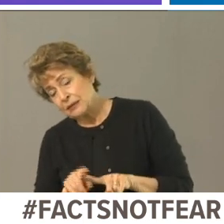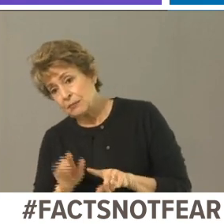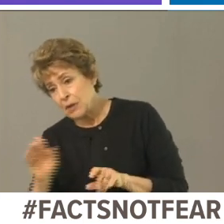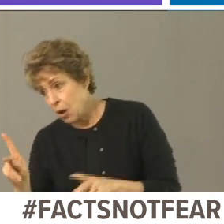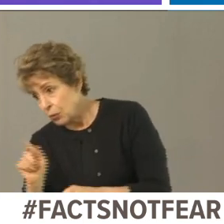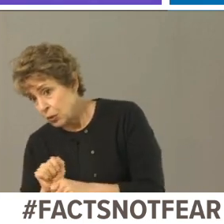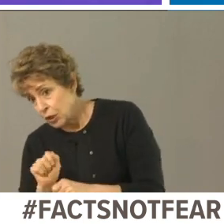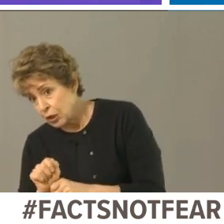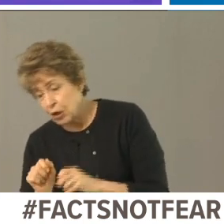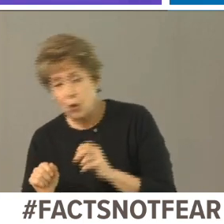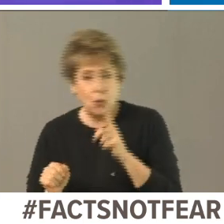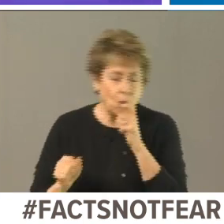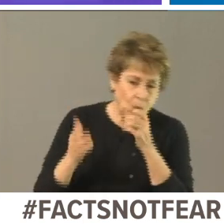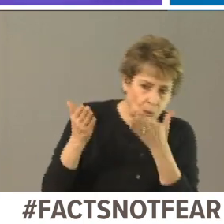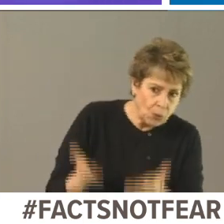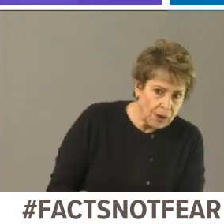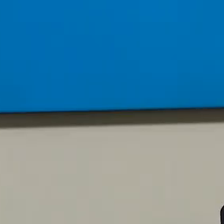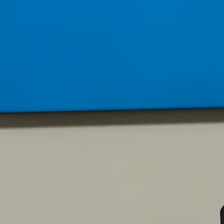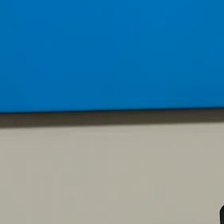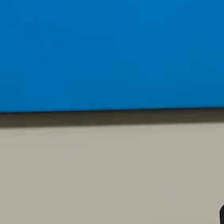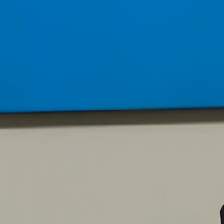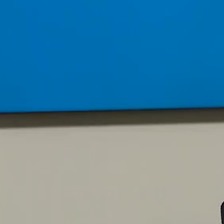AB 15 next.